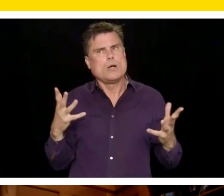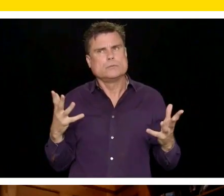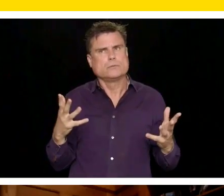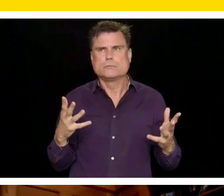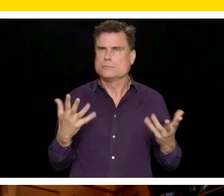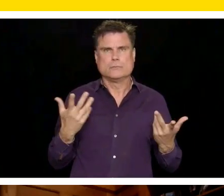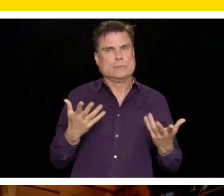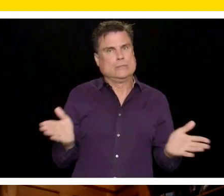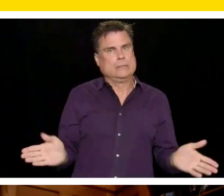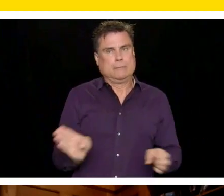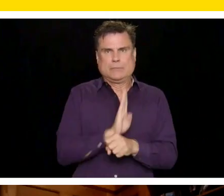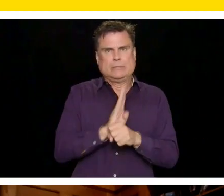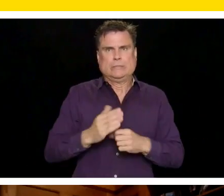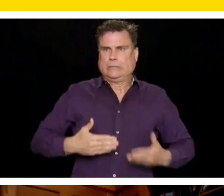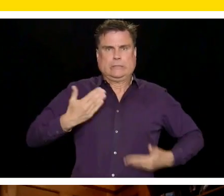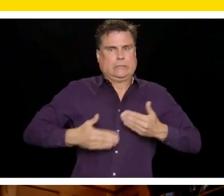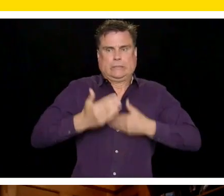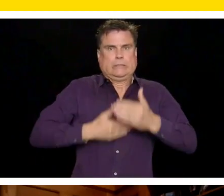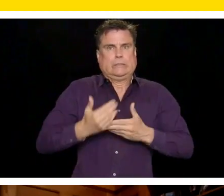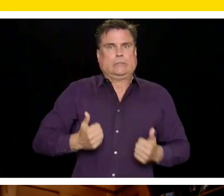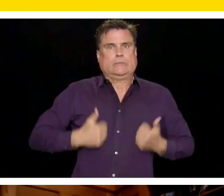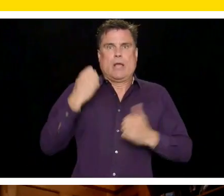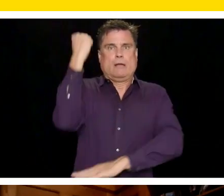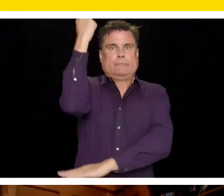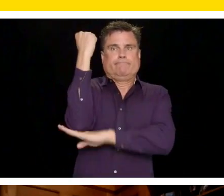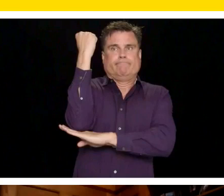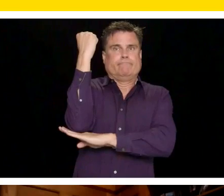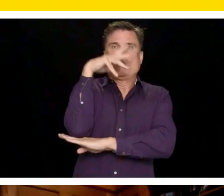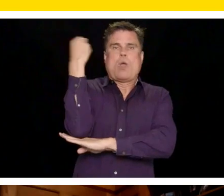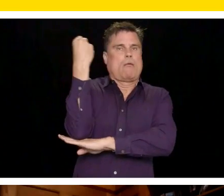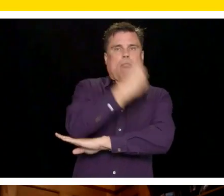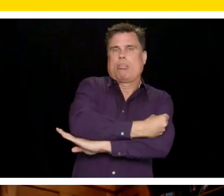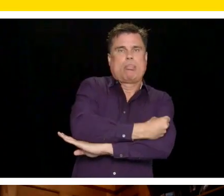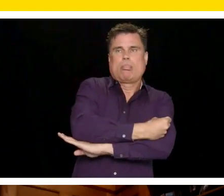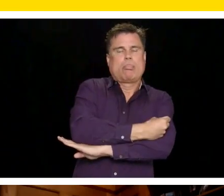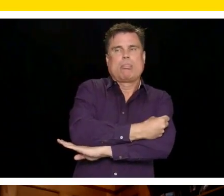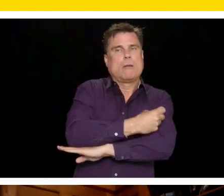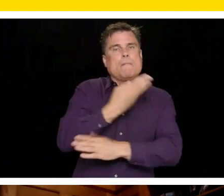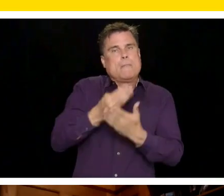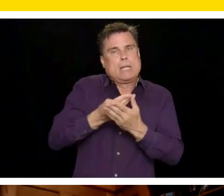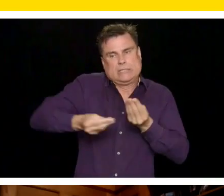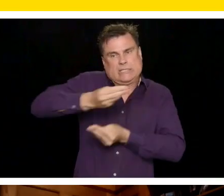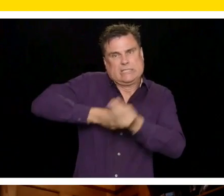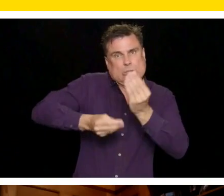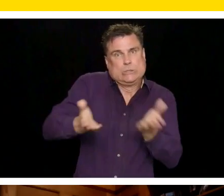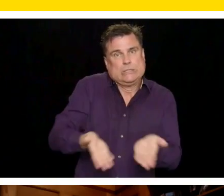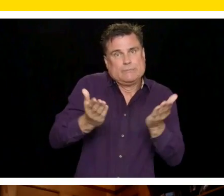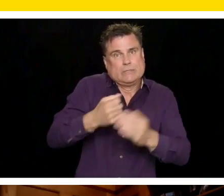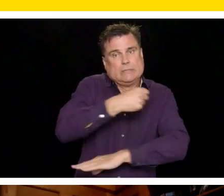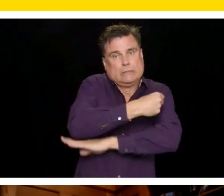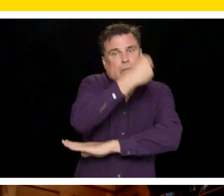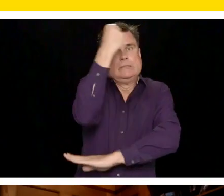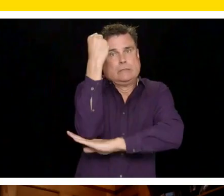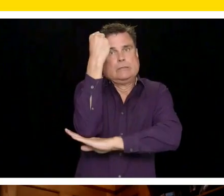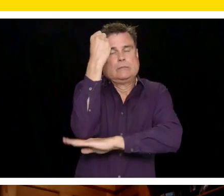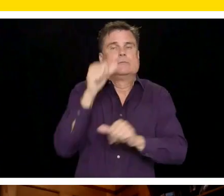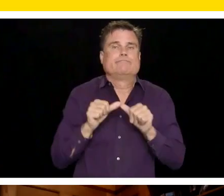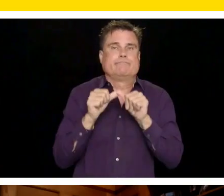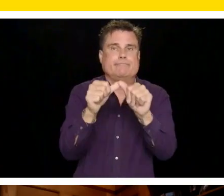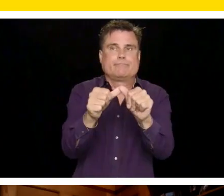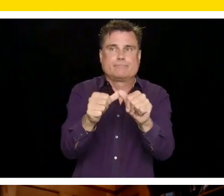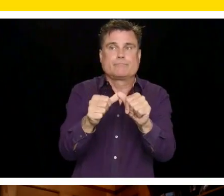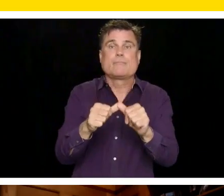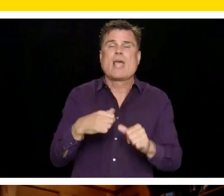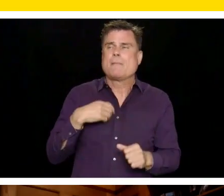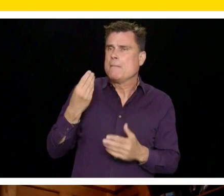very beginning when this all started back in March, is to make sure that they had the cash flow to survive. And so one